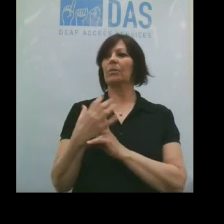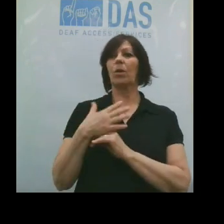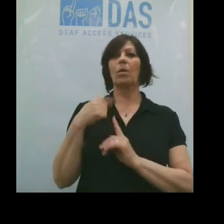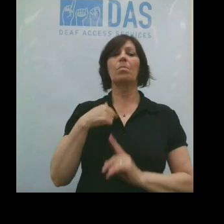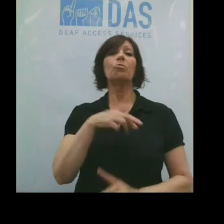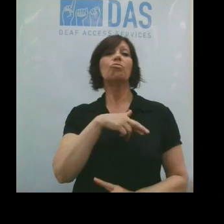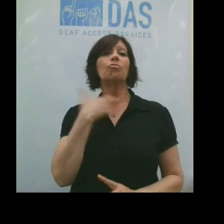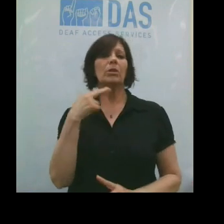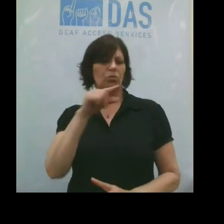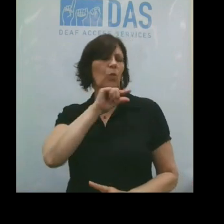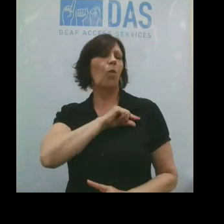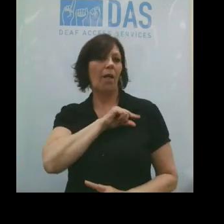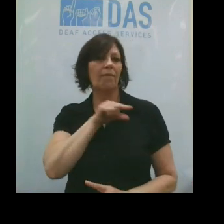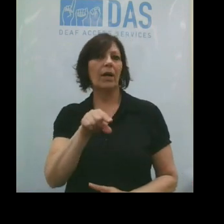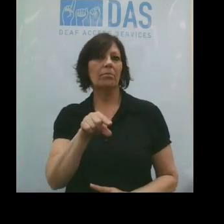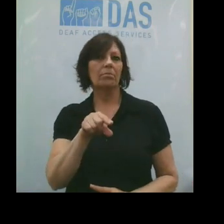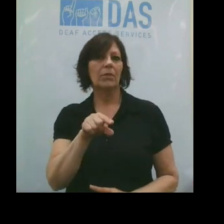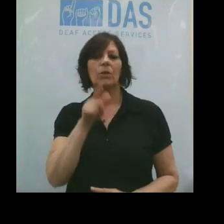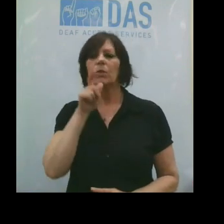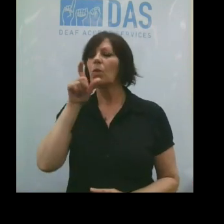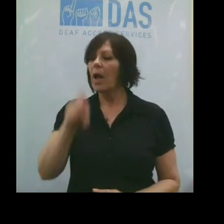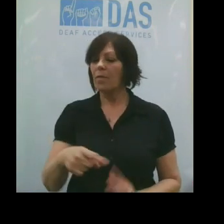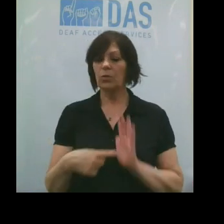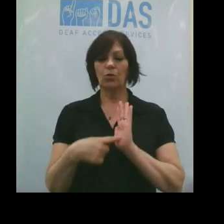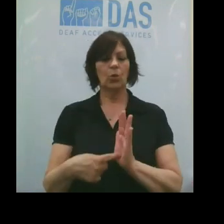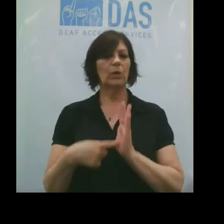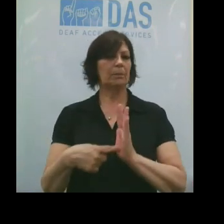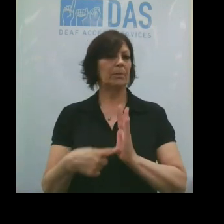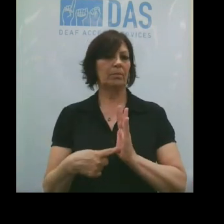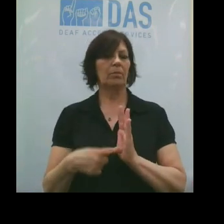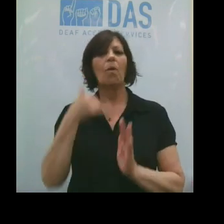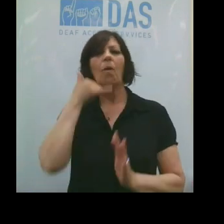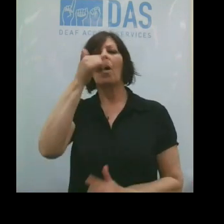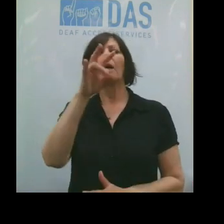you qualify. You do not have to show symptoms. Call